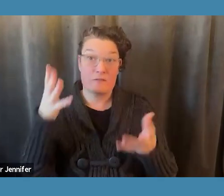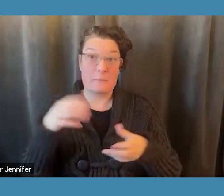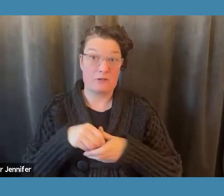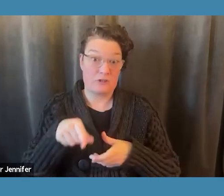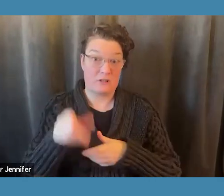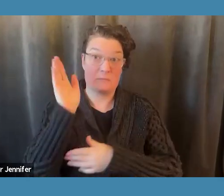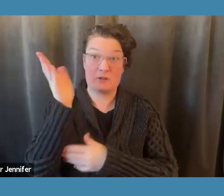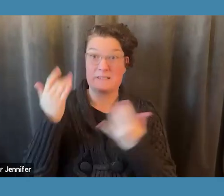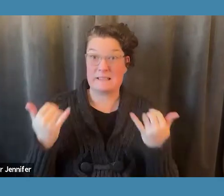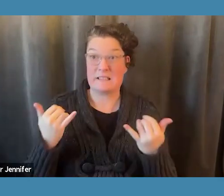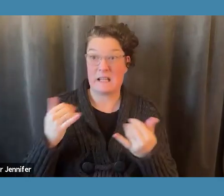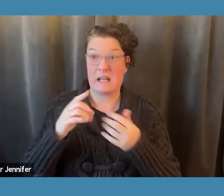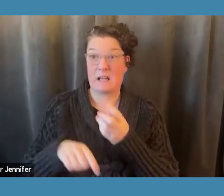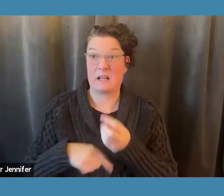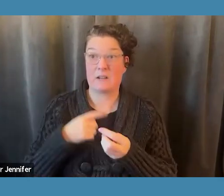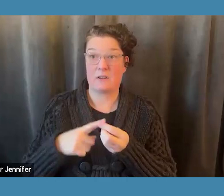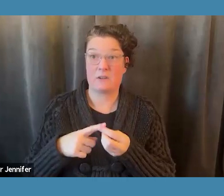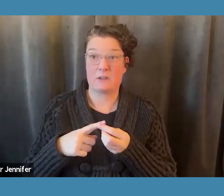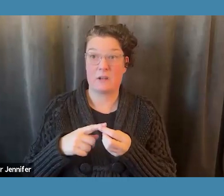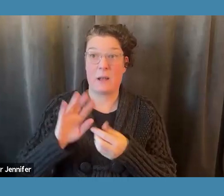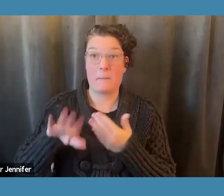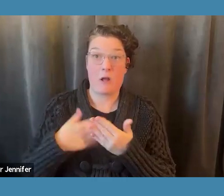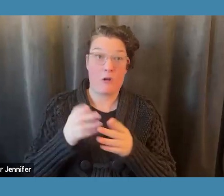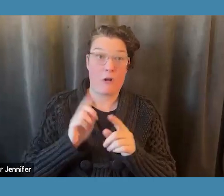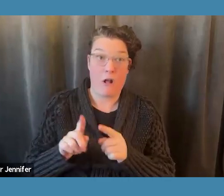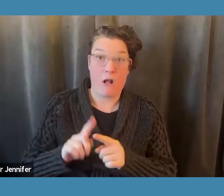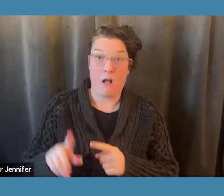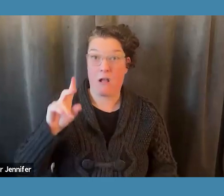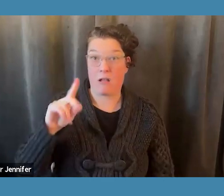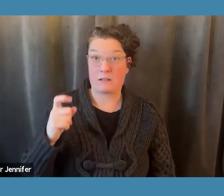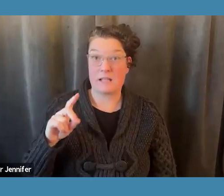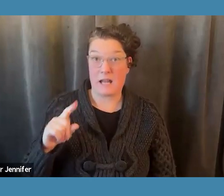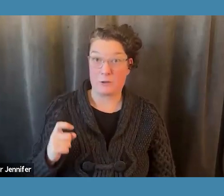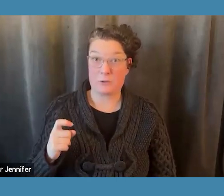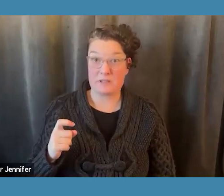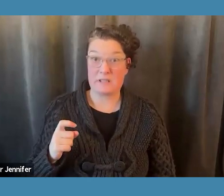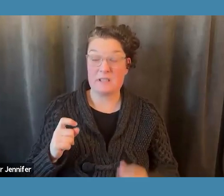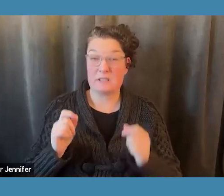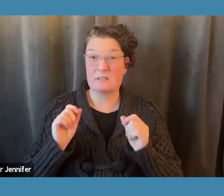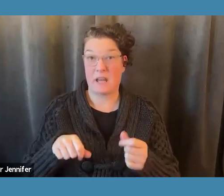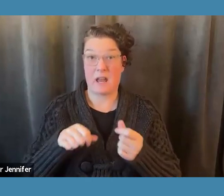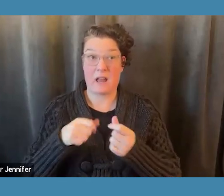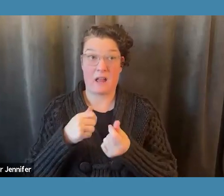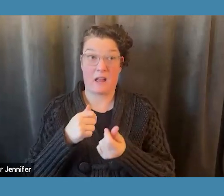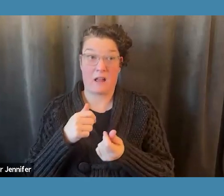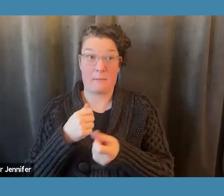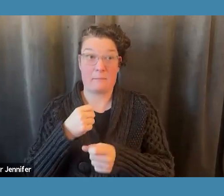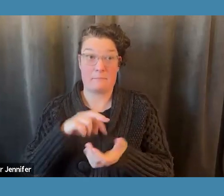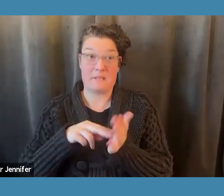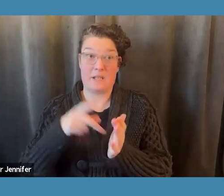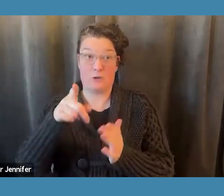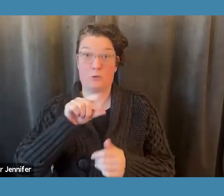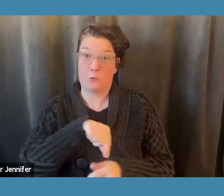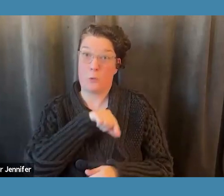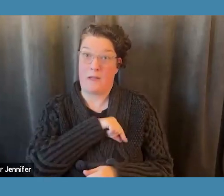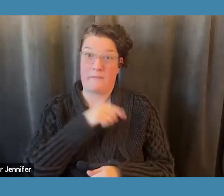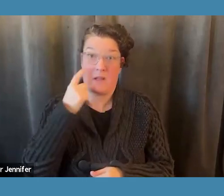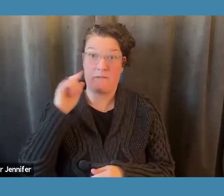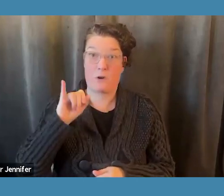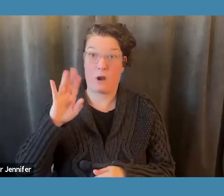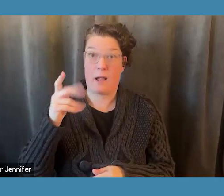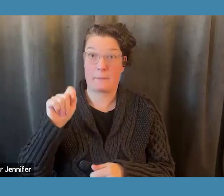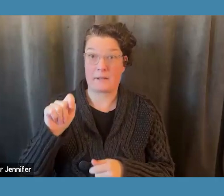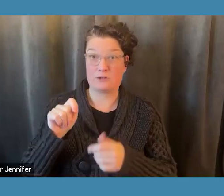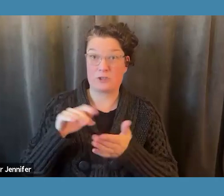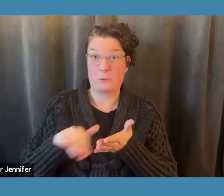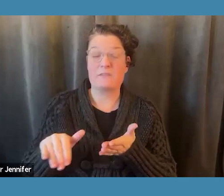presentation about all of the diagnoses that can make you eligible for the iBudget waiver, I'm going to focus mostly on autism